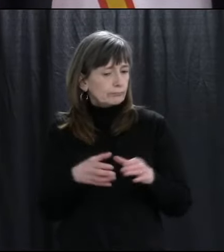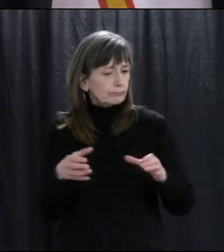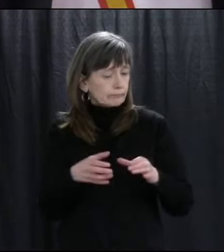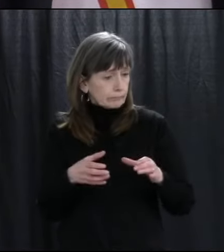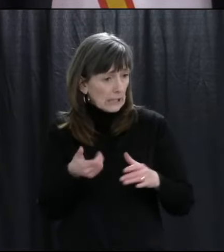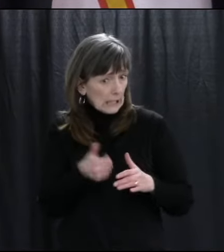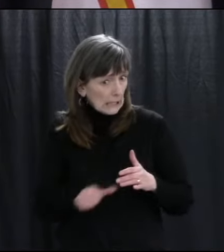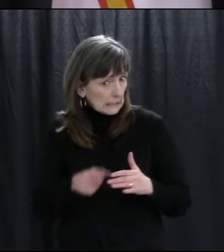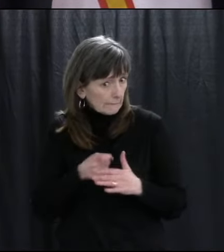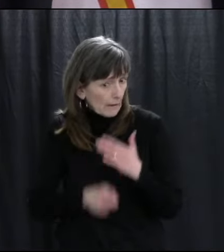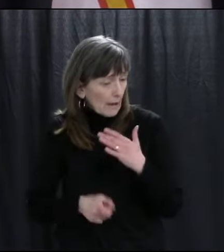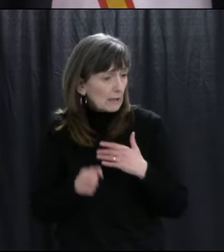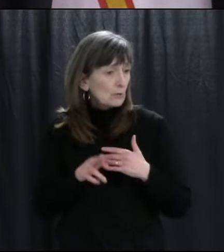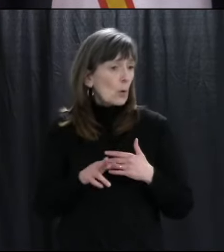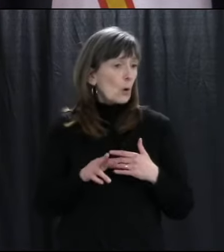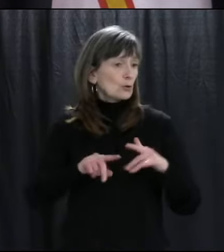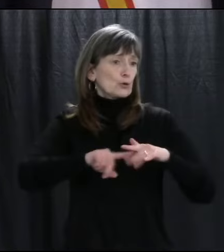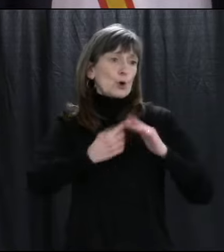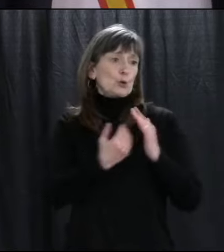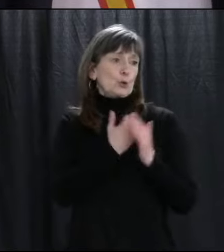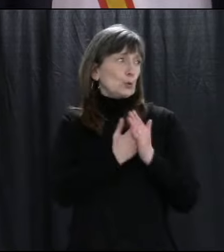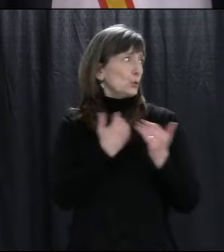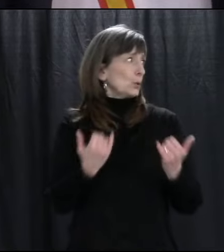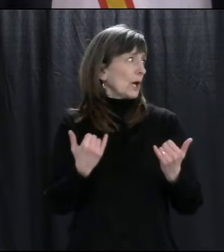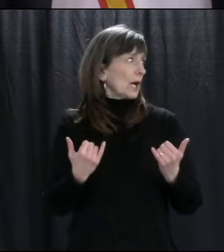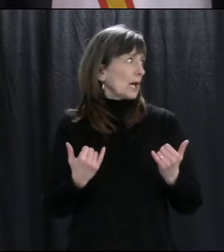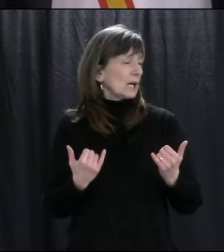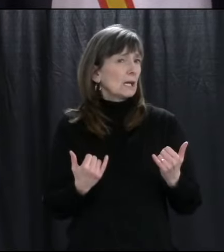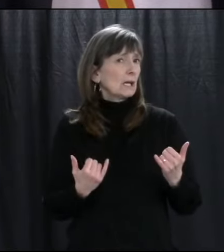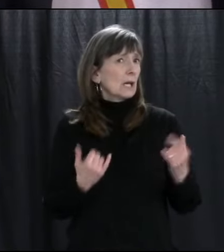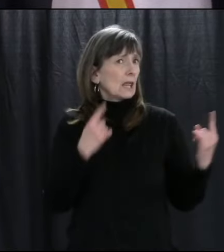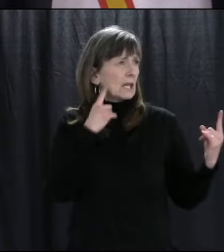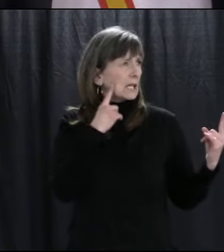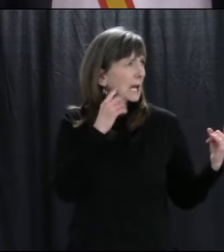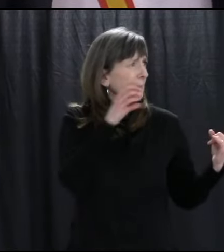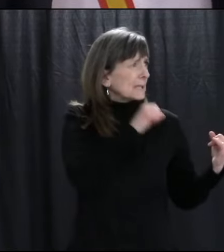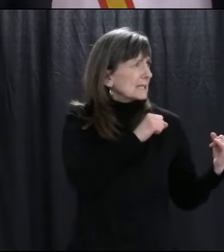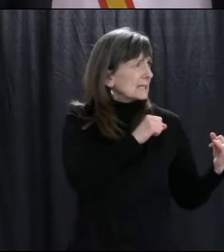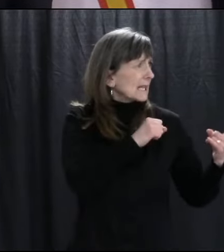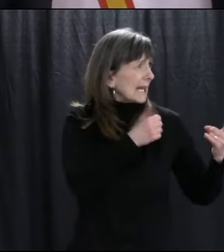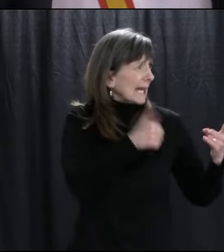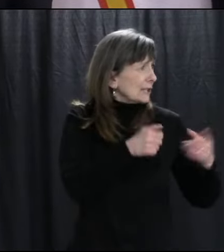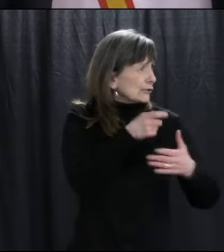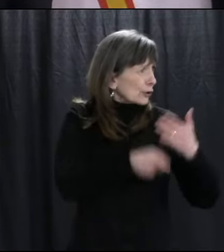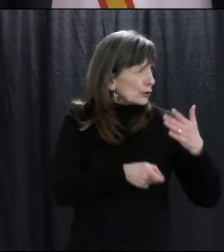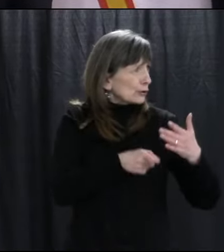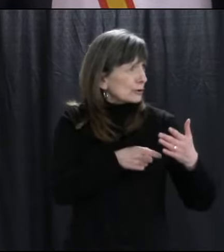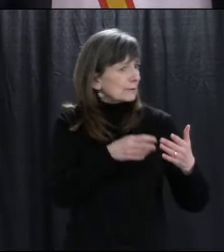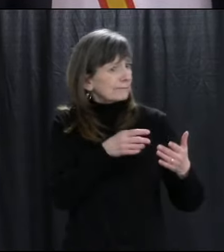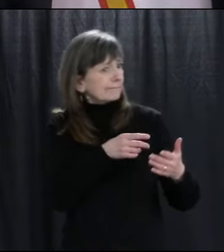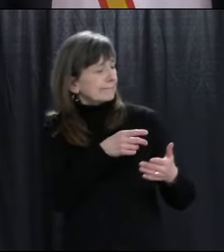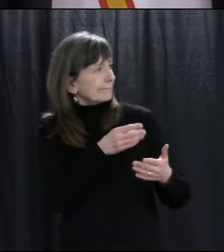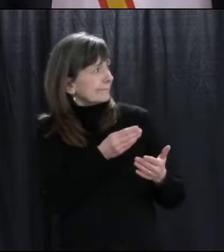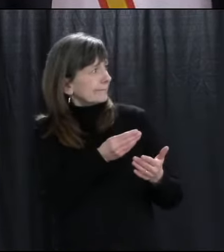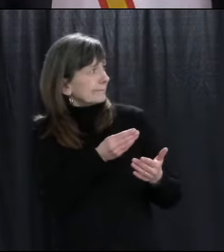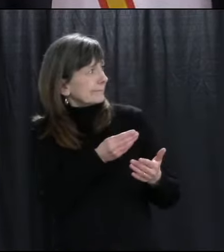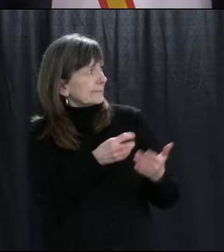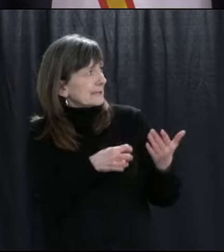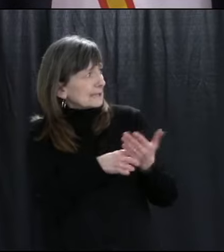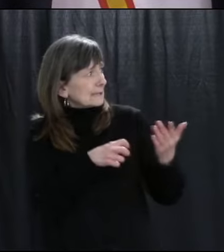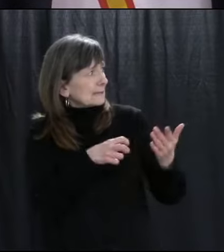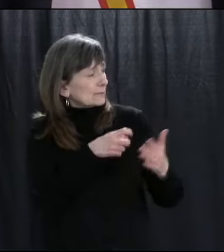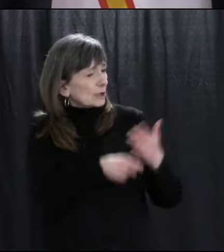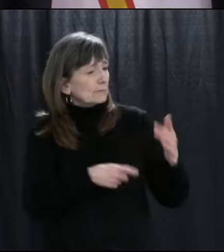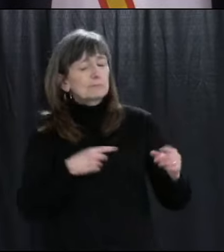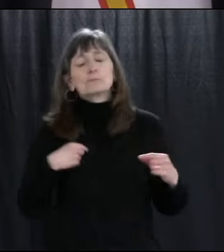of today. Sorry. No, I didn't catch that all. I'm sorry. Gatherings, were there any fines that have had been placed today? Oh, no. No fines